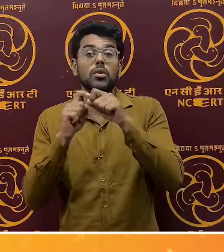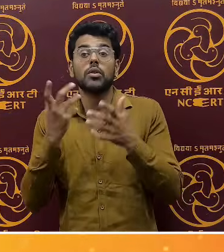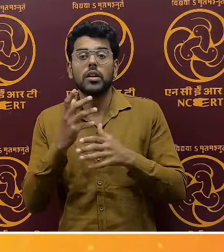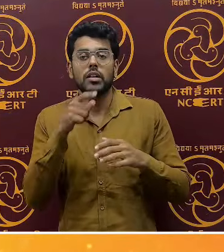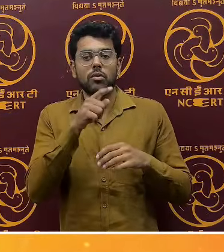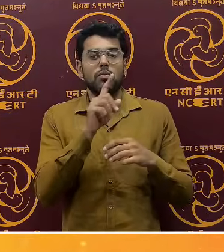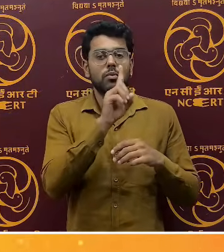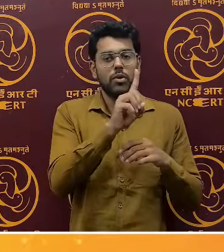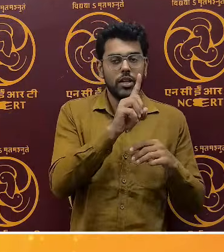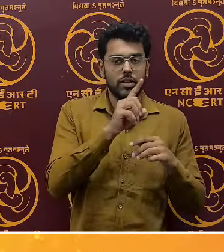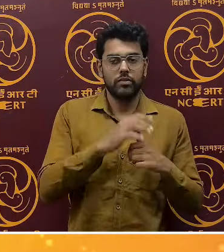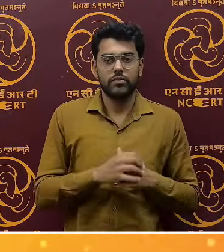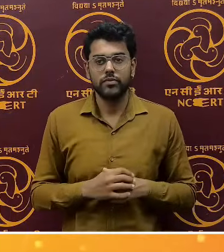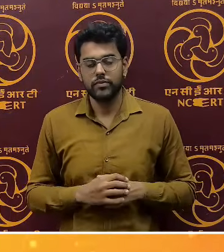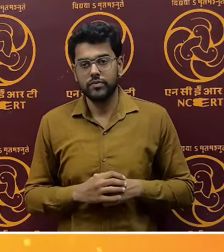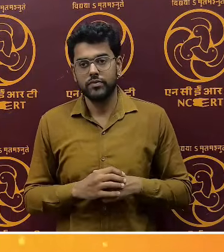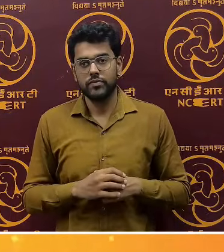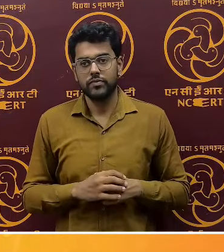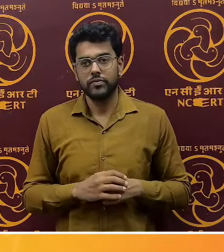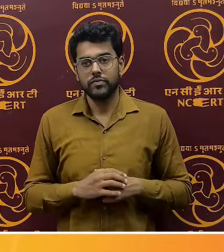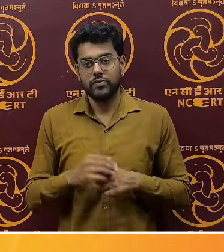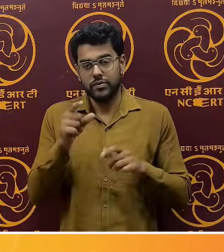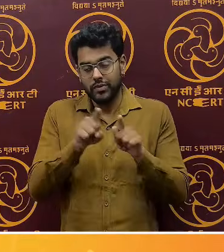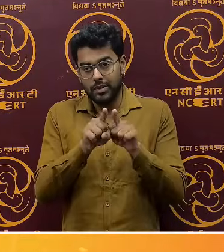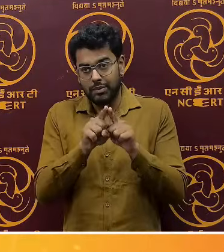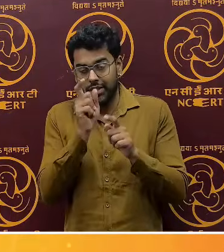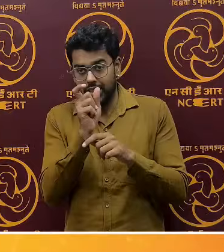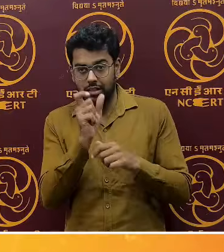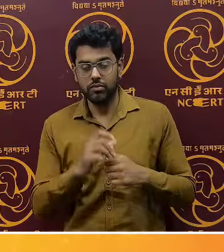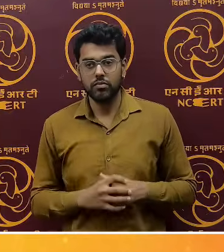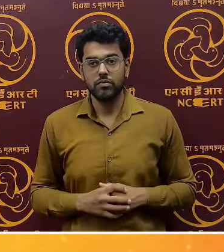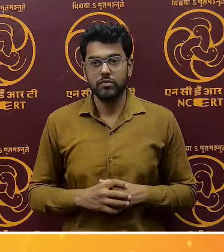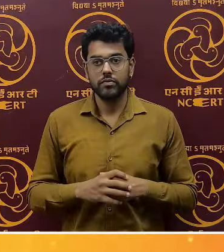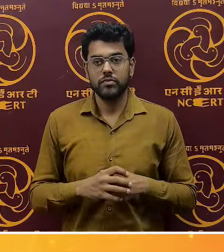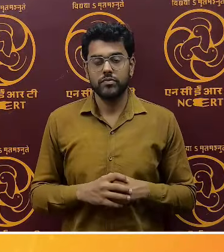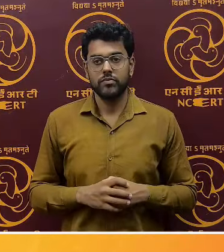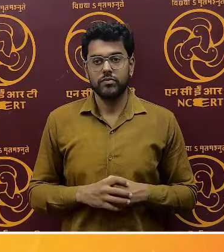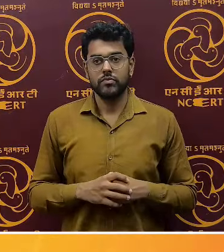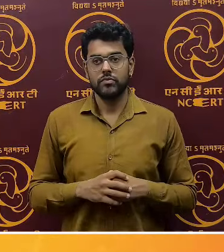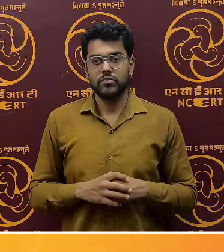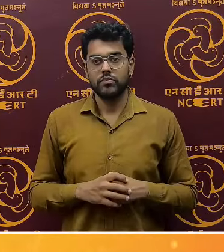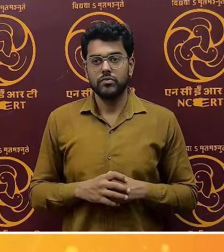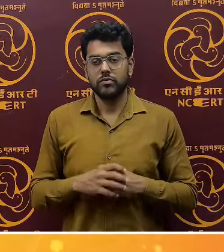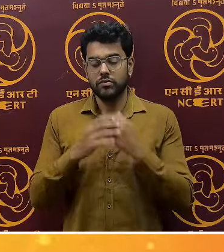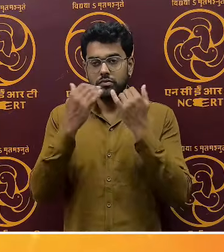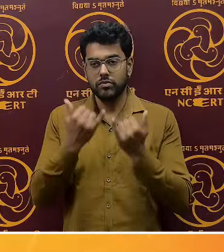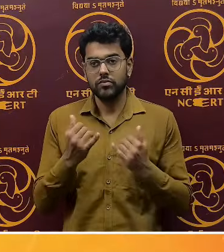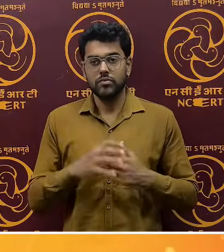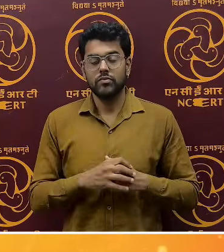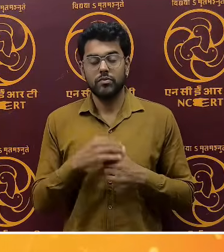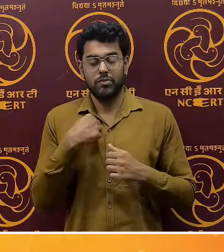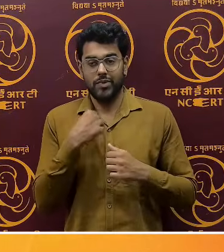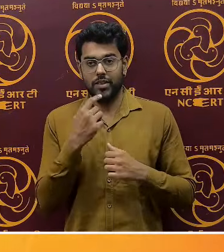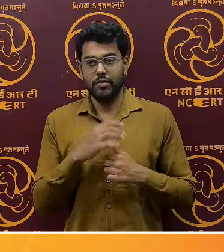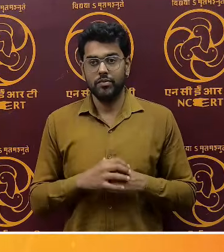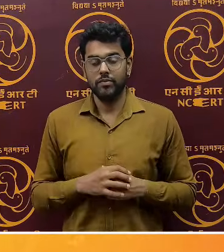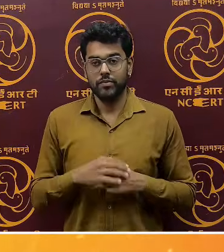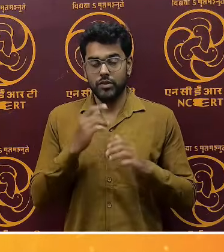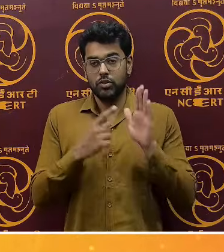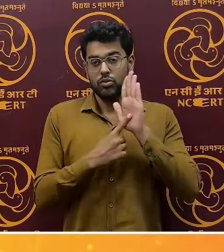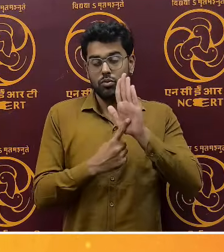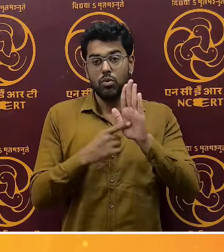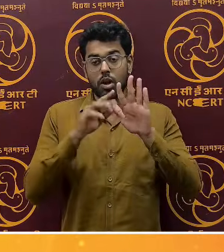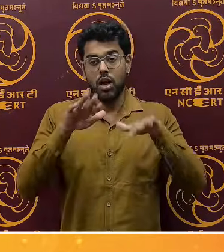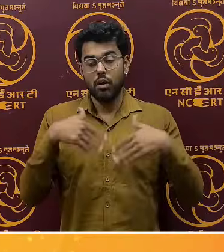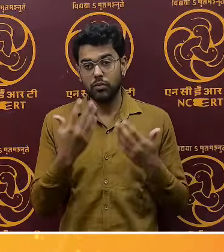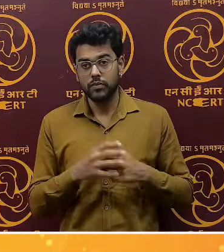of x, and this is constant term, this 6. Now I would like to show you